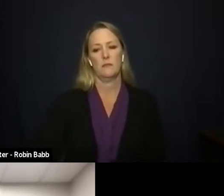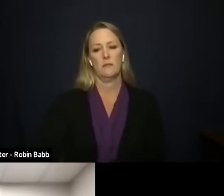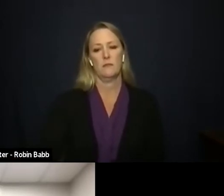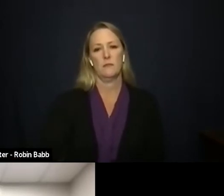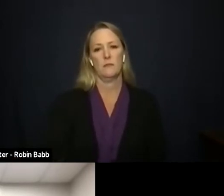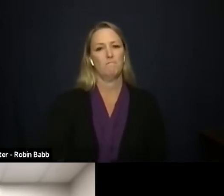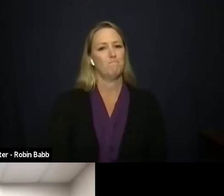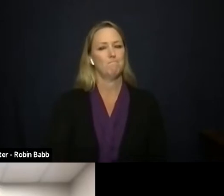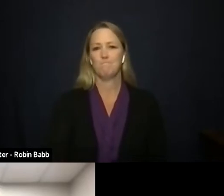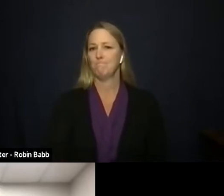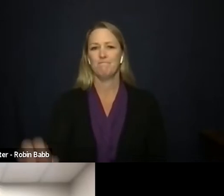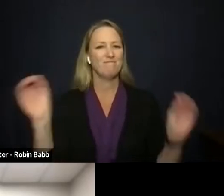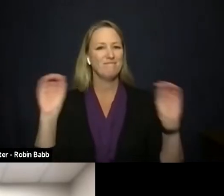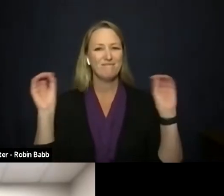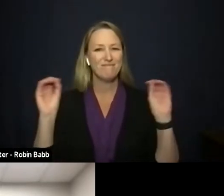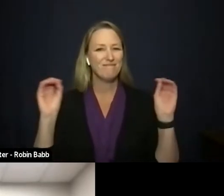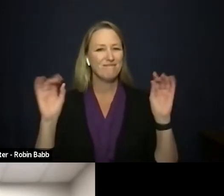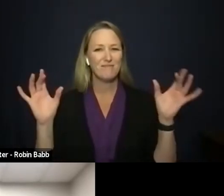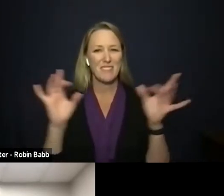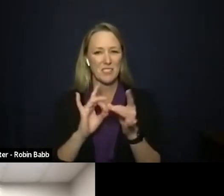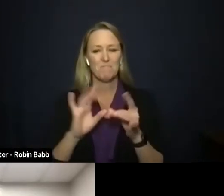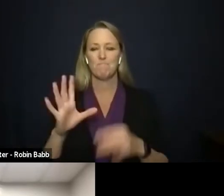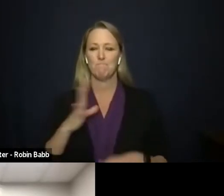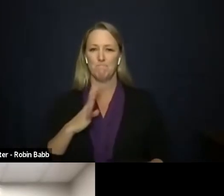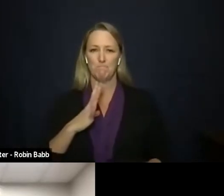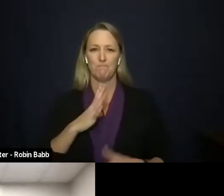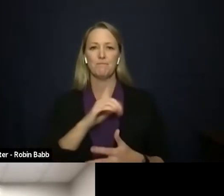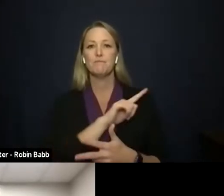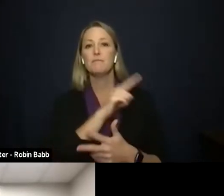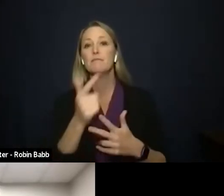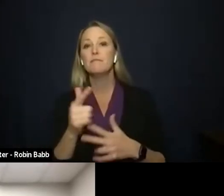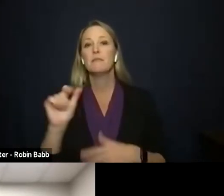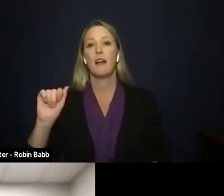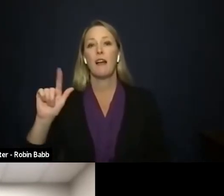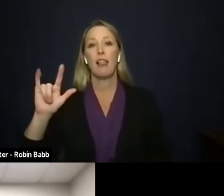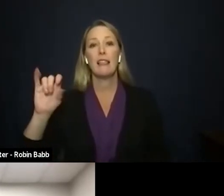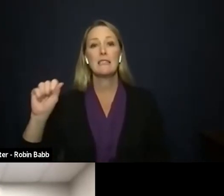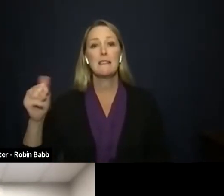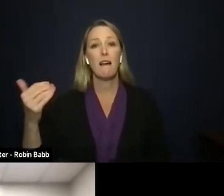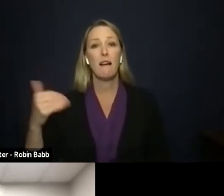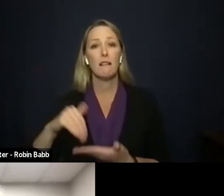so we're not able to connect i'm going to go to the next speaker alyssa